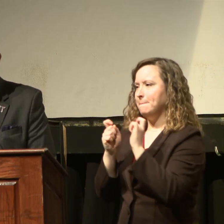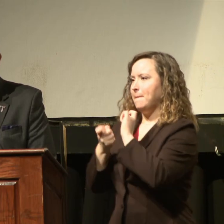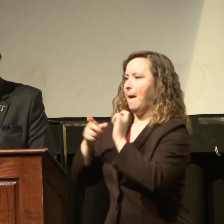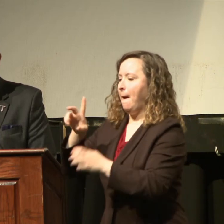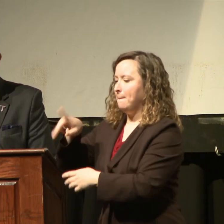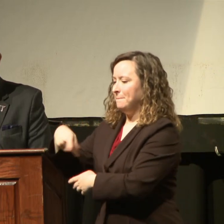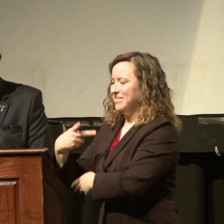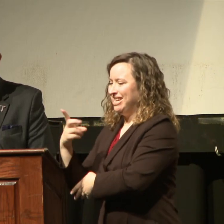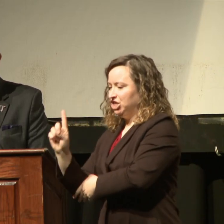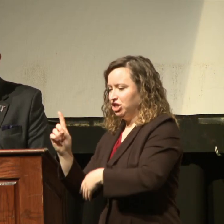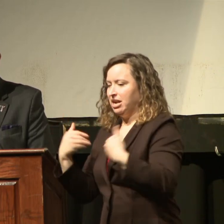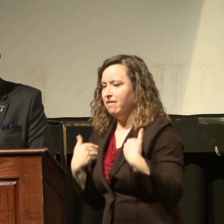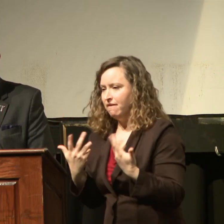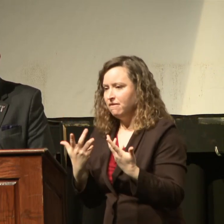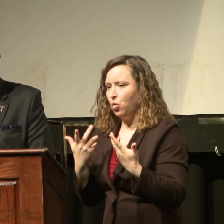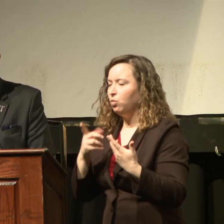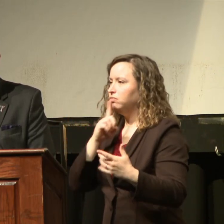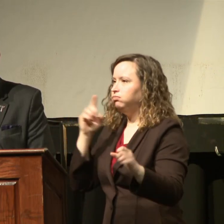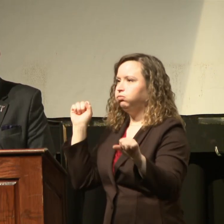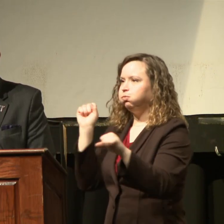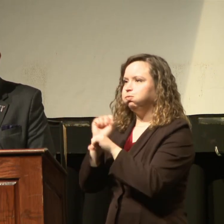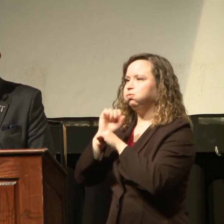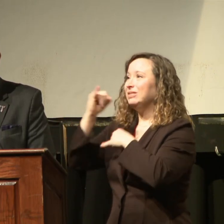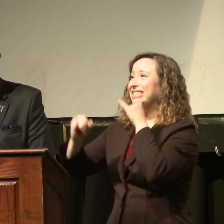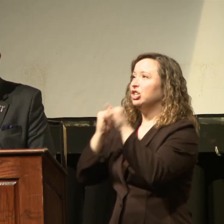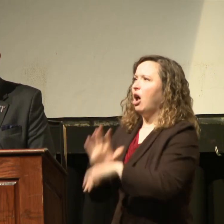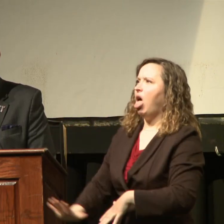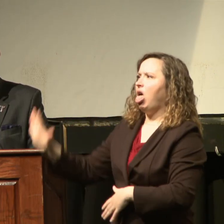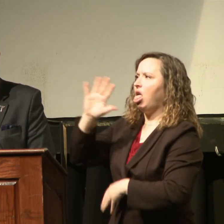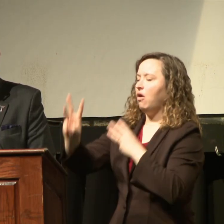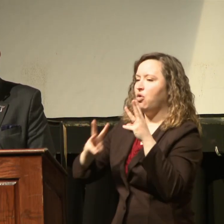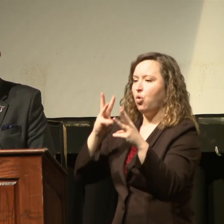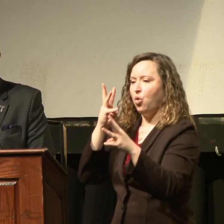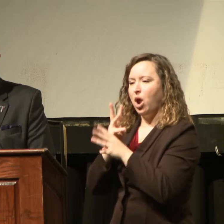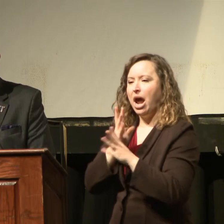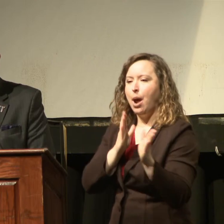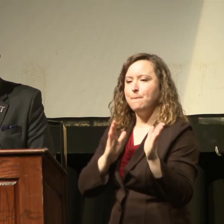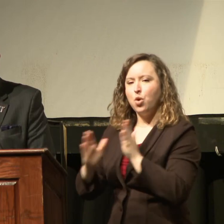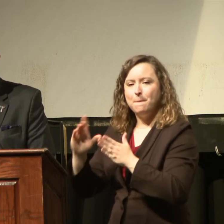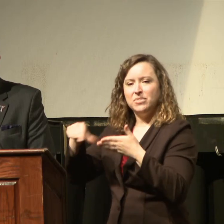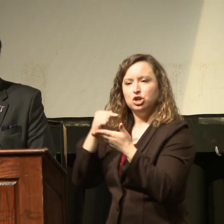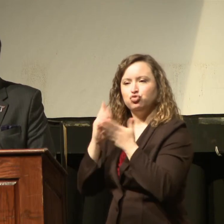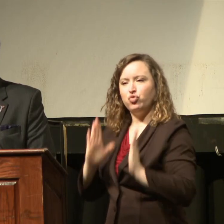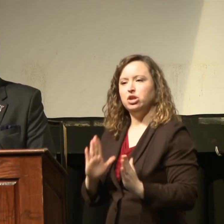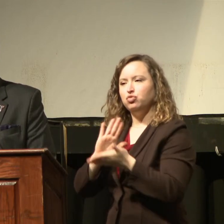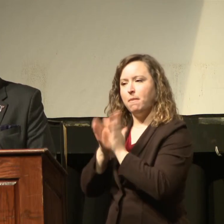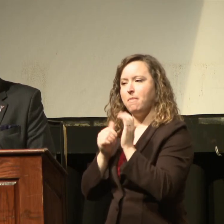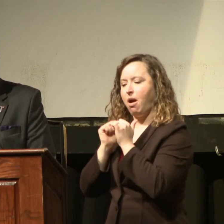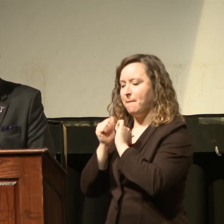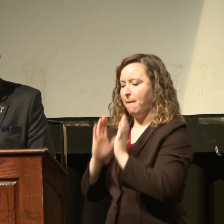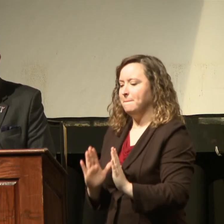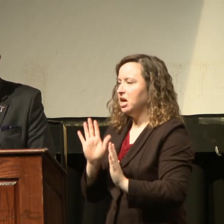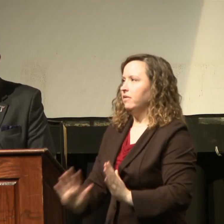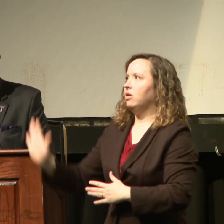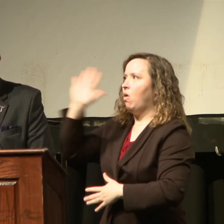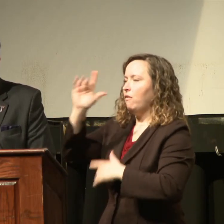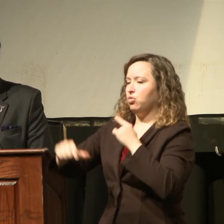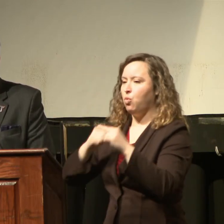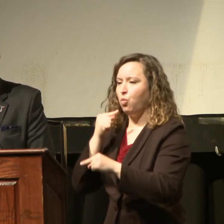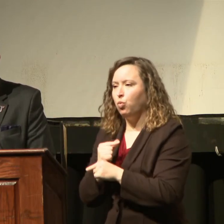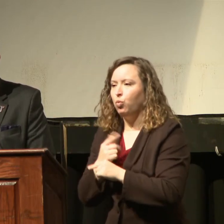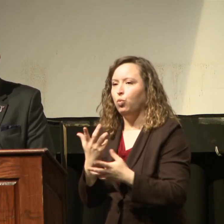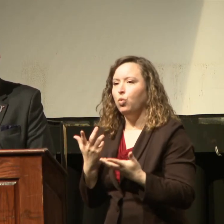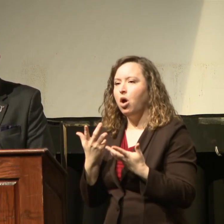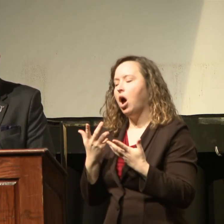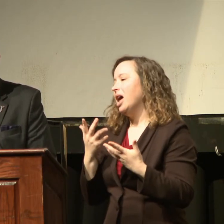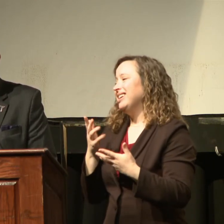university, with truly international in scope and prepares graduates to be competitive in a global stage. During his